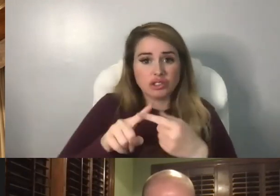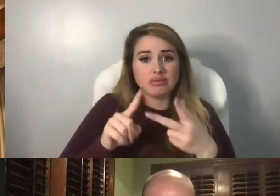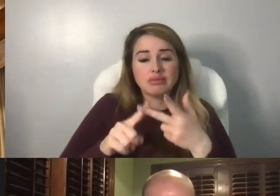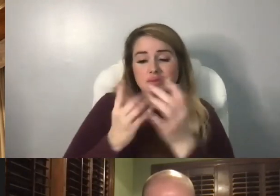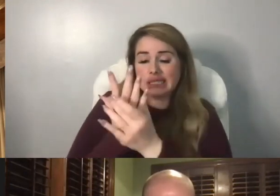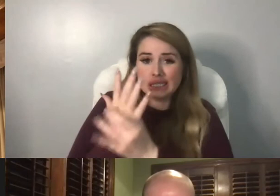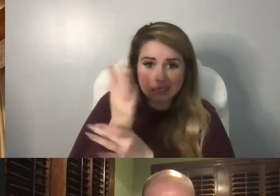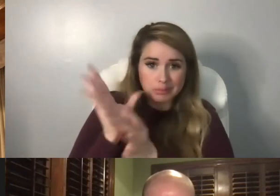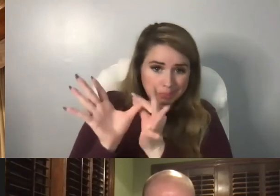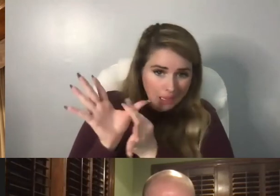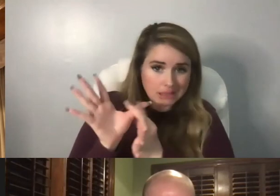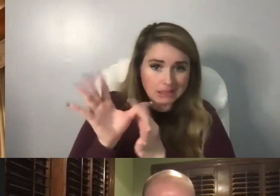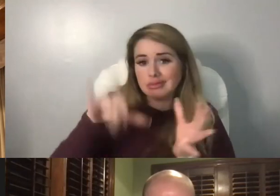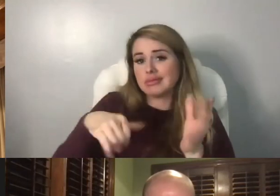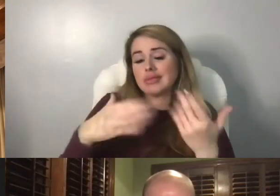occupational therapy,